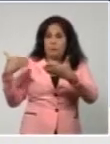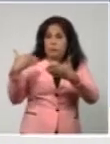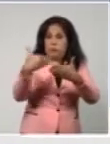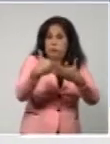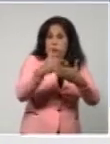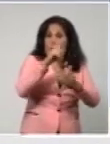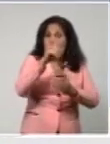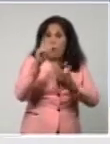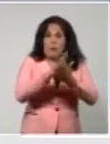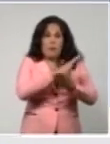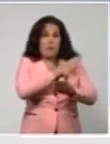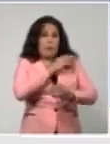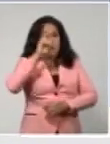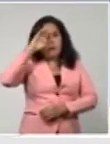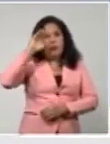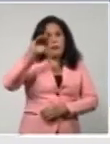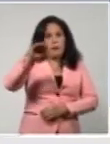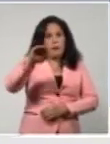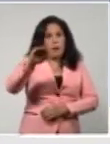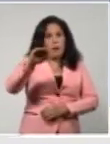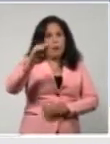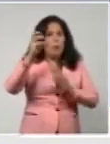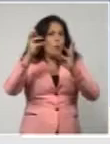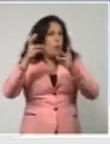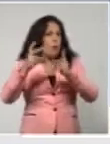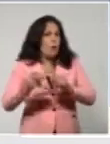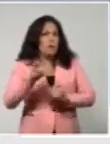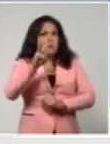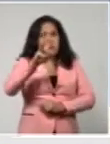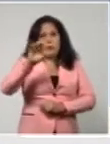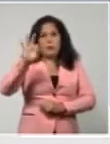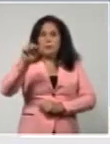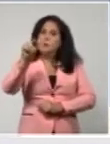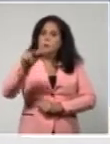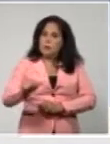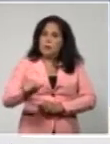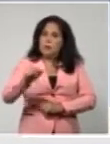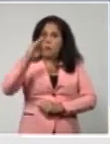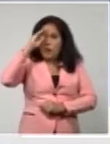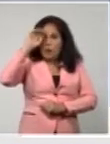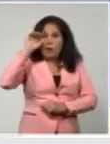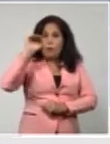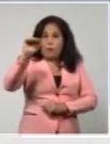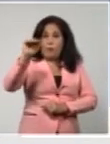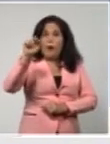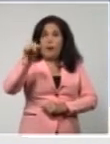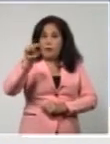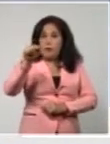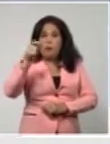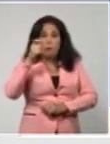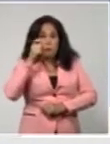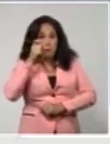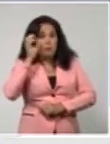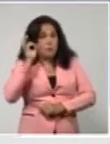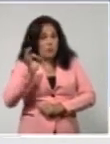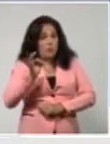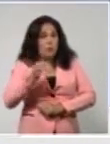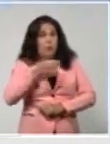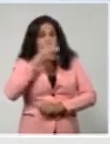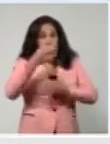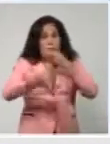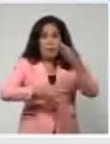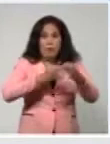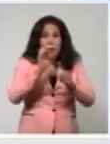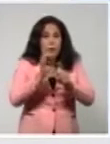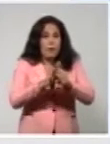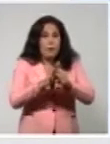2,446 people diagnosed with the virus, 38 continue to be active hospitalized cases.